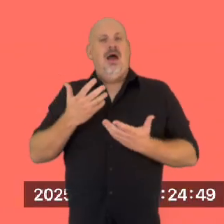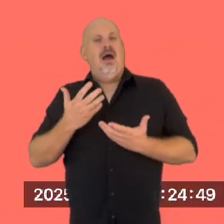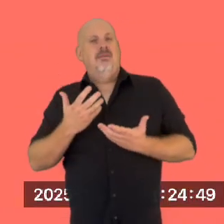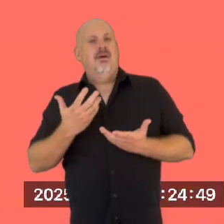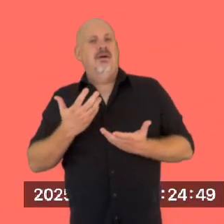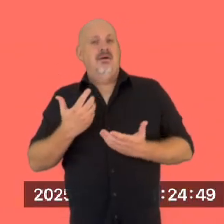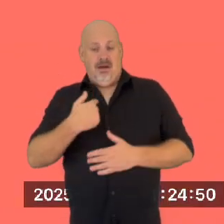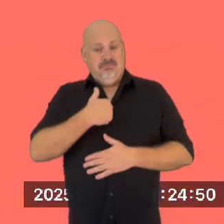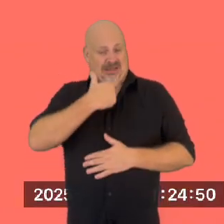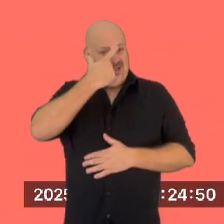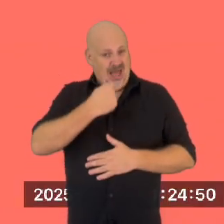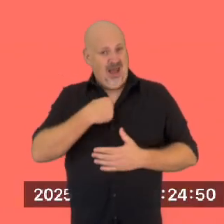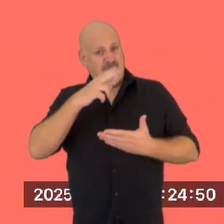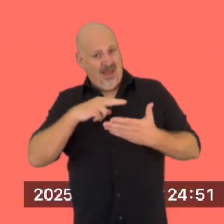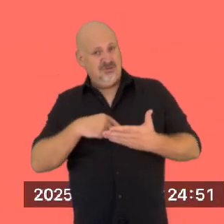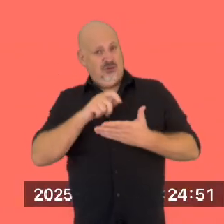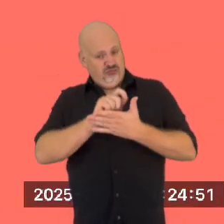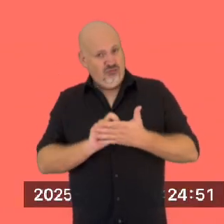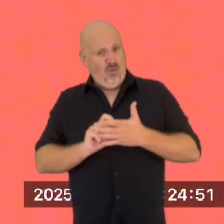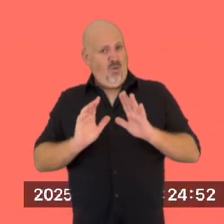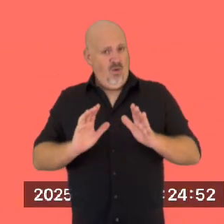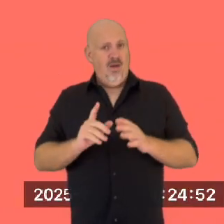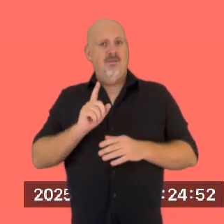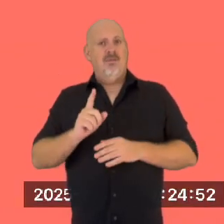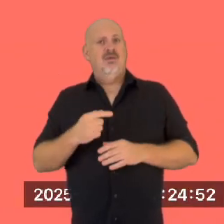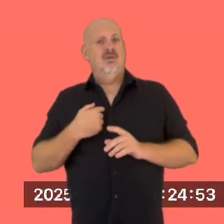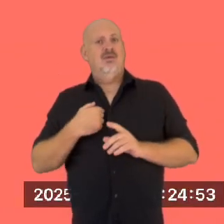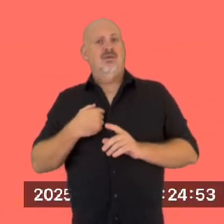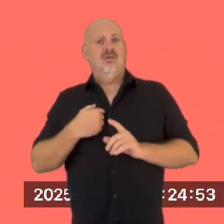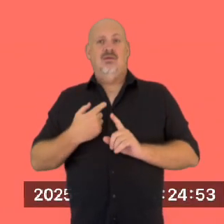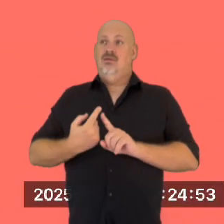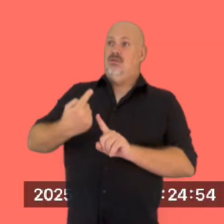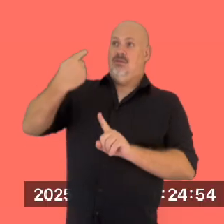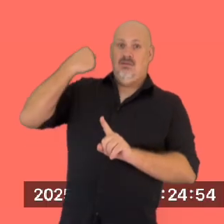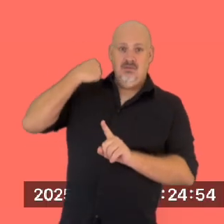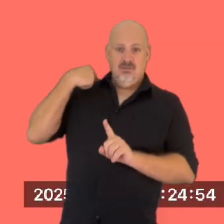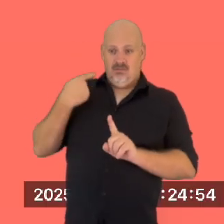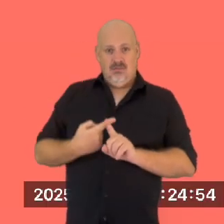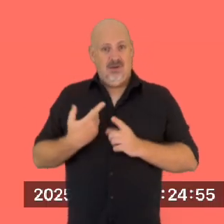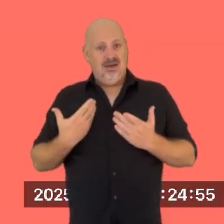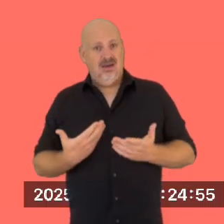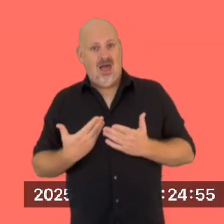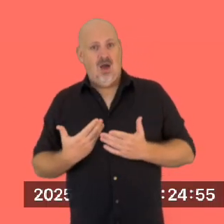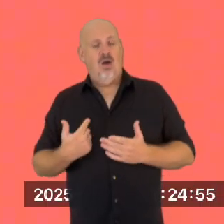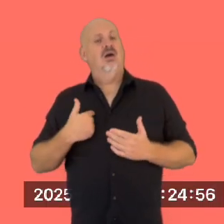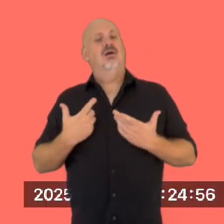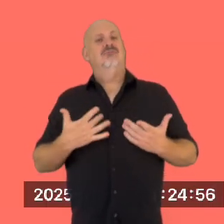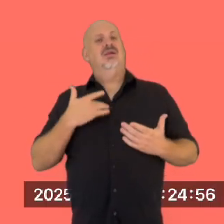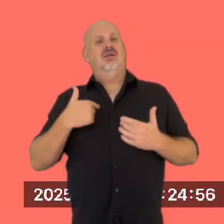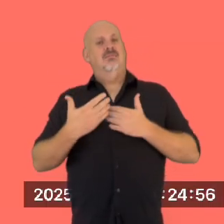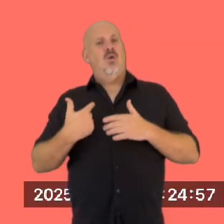expert of experts, but I can paint and draw. But today already, from the one I did at the beginning to where I am